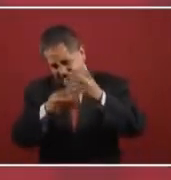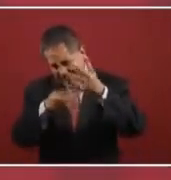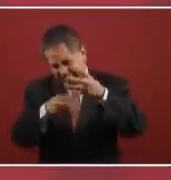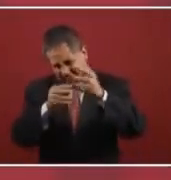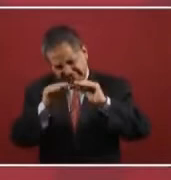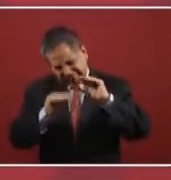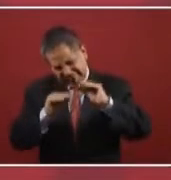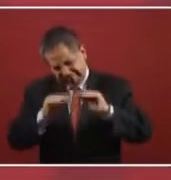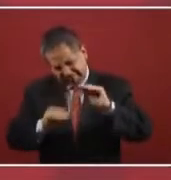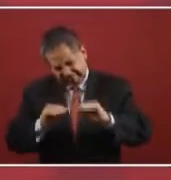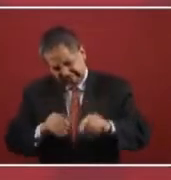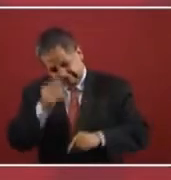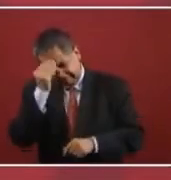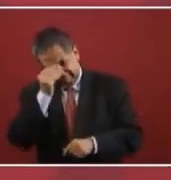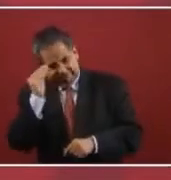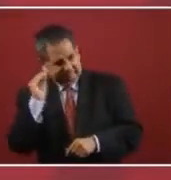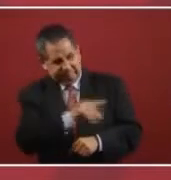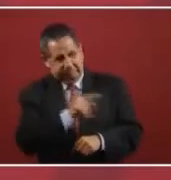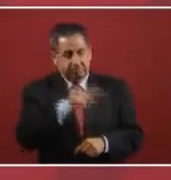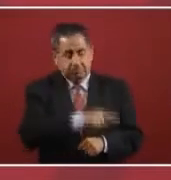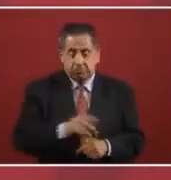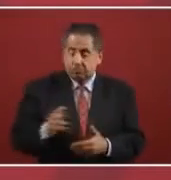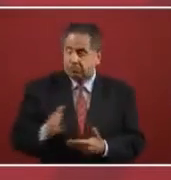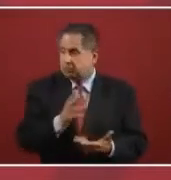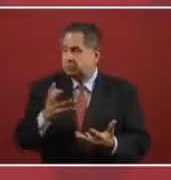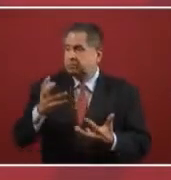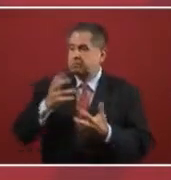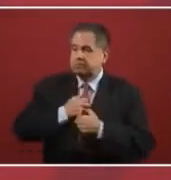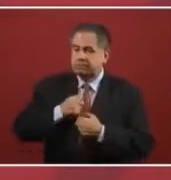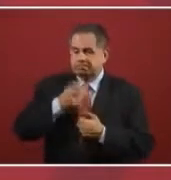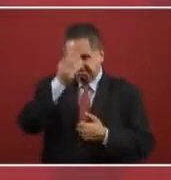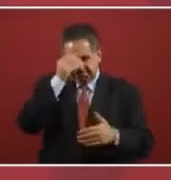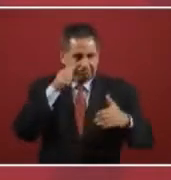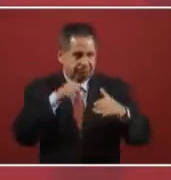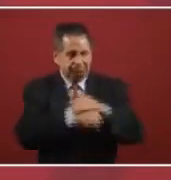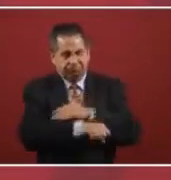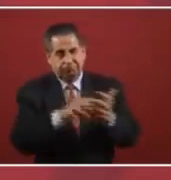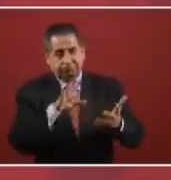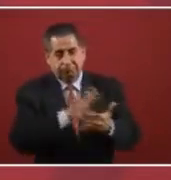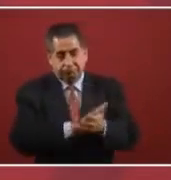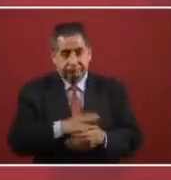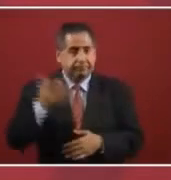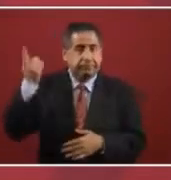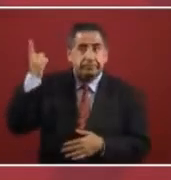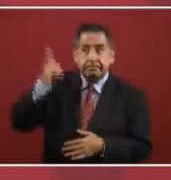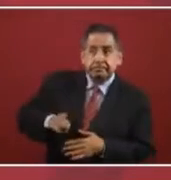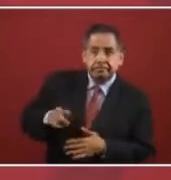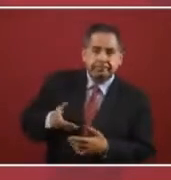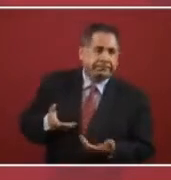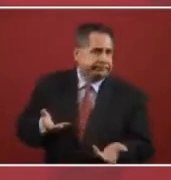they would supposedly make it like it was real. But it was fake.